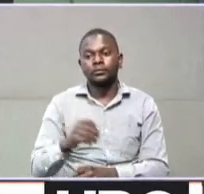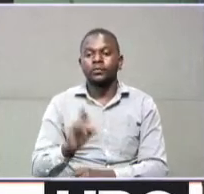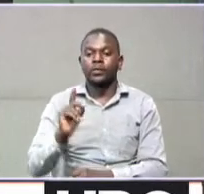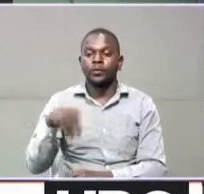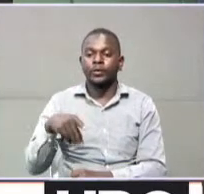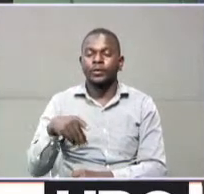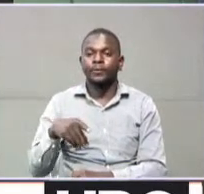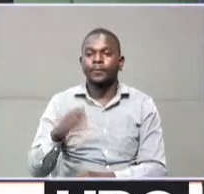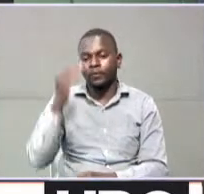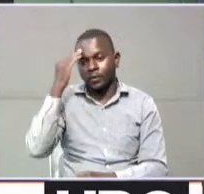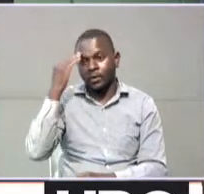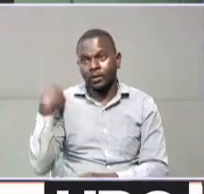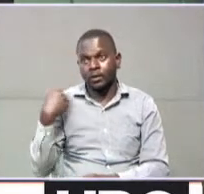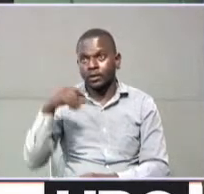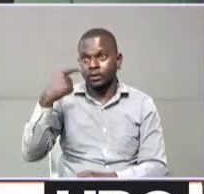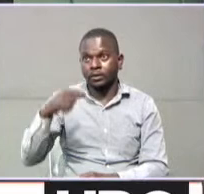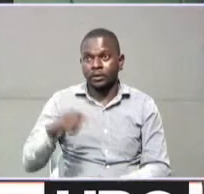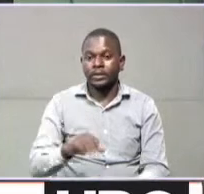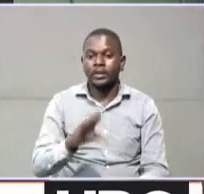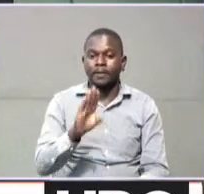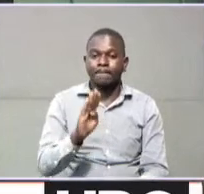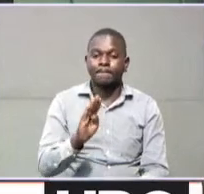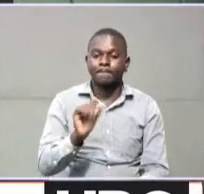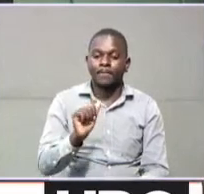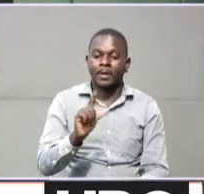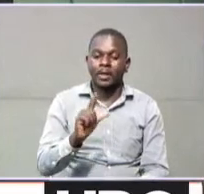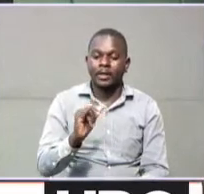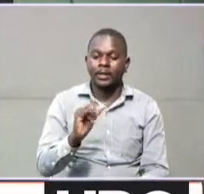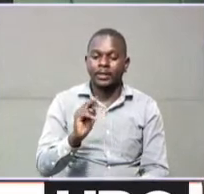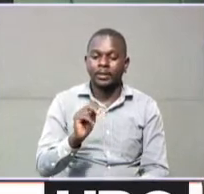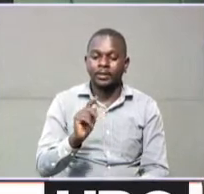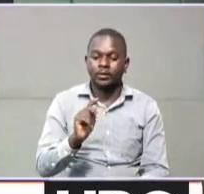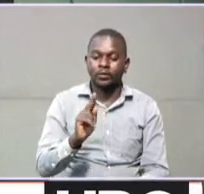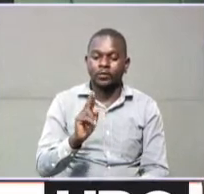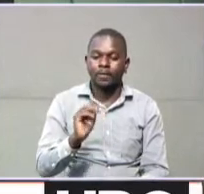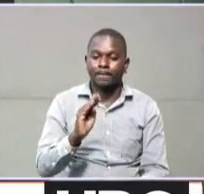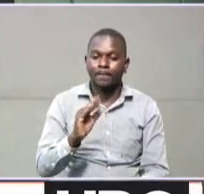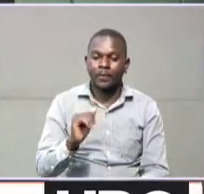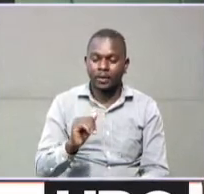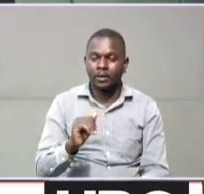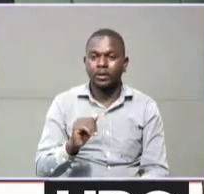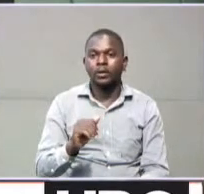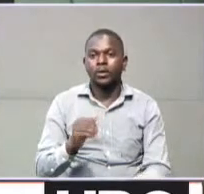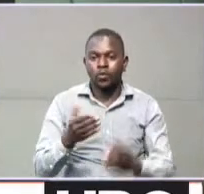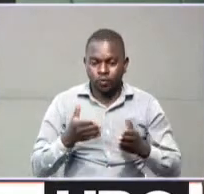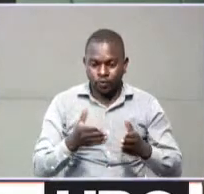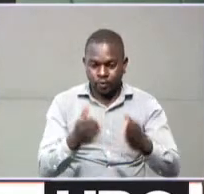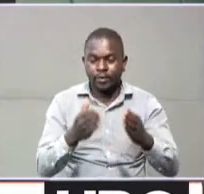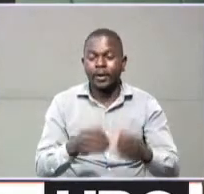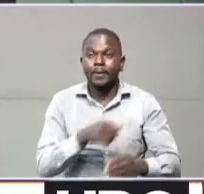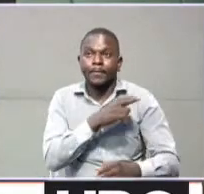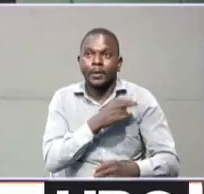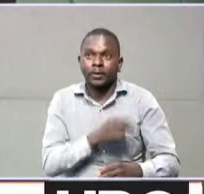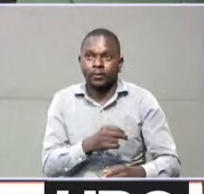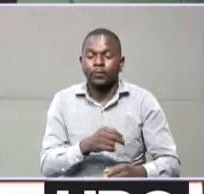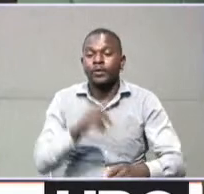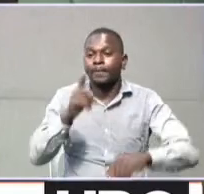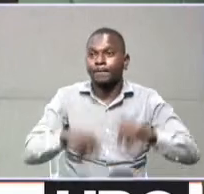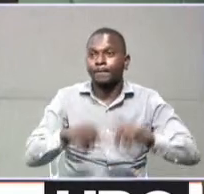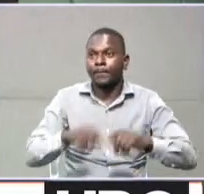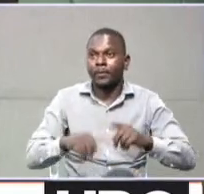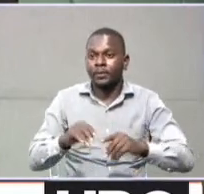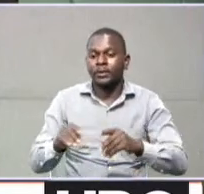party headquarters at value into my road in mango for a meeting with party leaders in kampala district